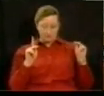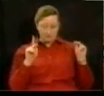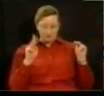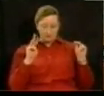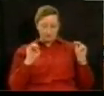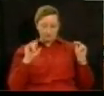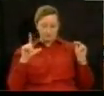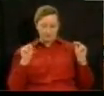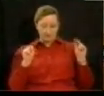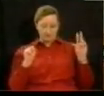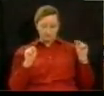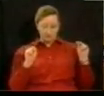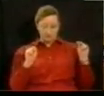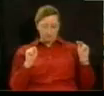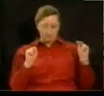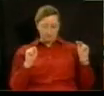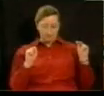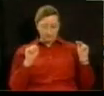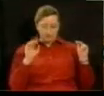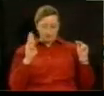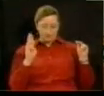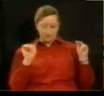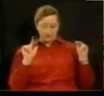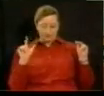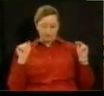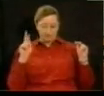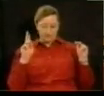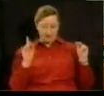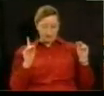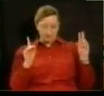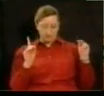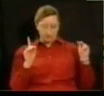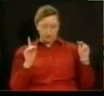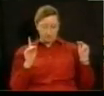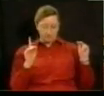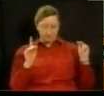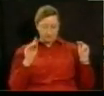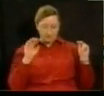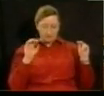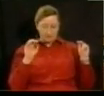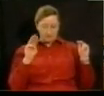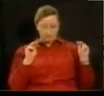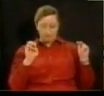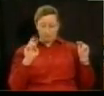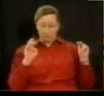Commissioner Mills. No. Commissioner Ballard. No. Commissioner Moore.